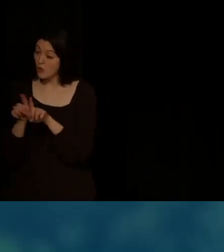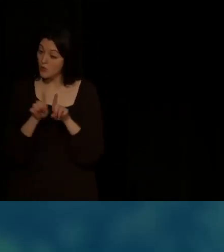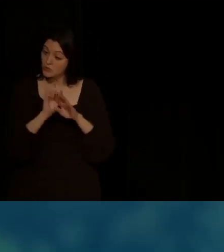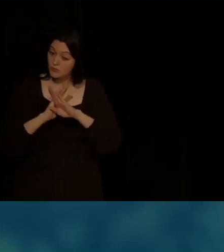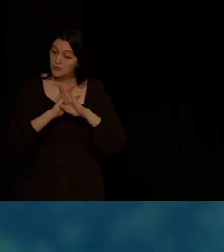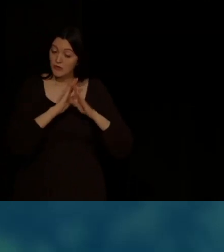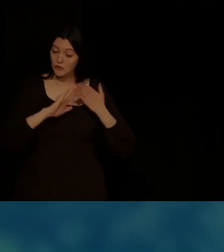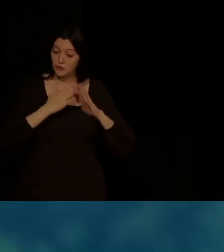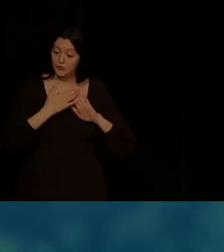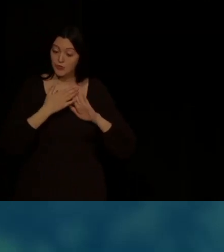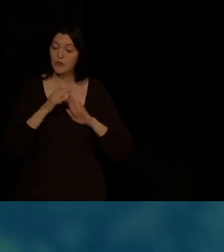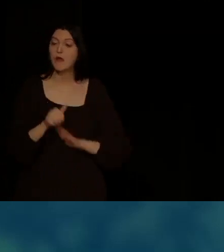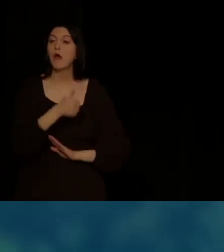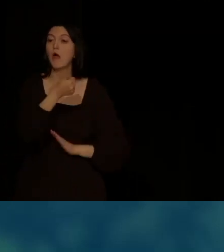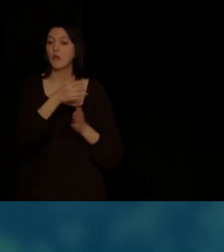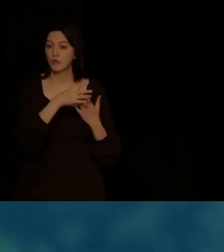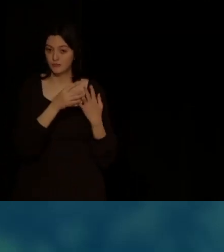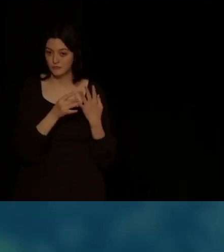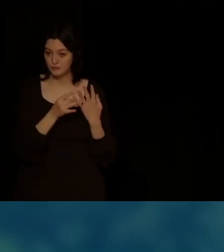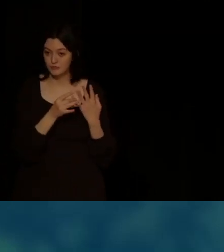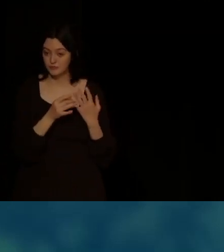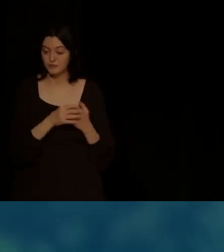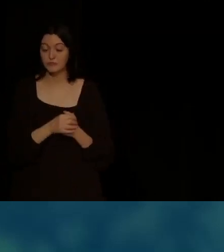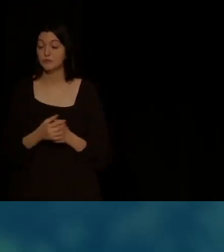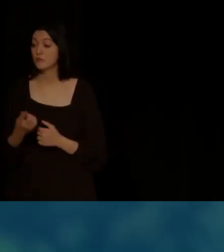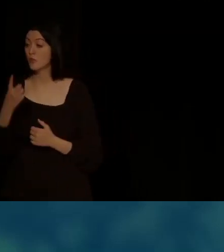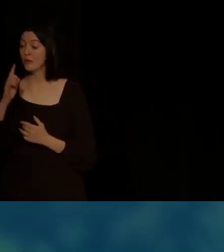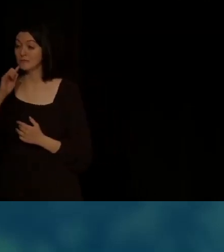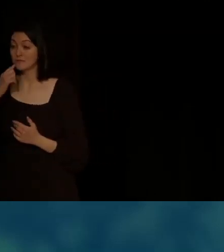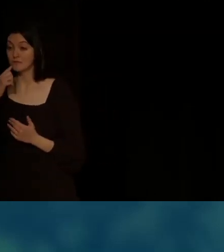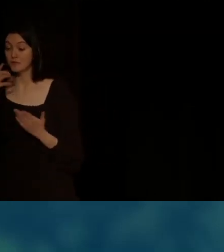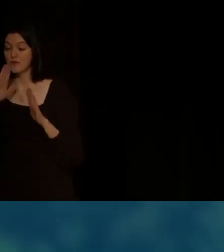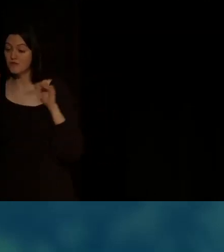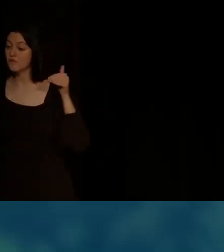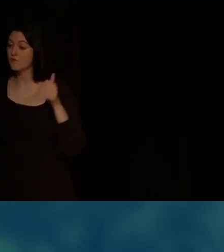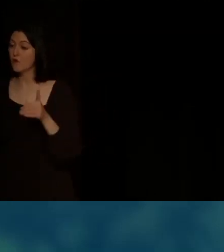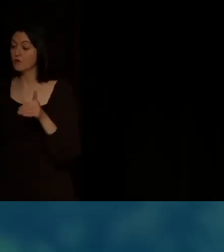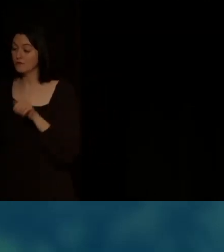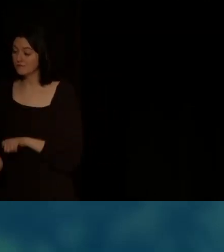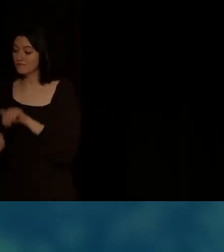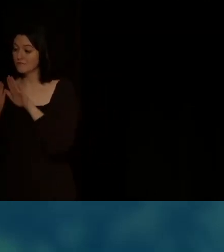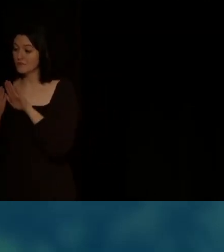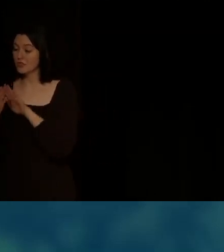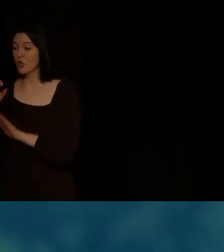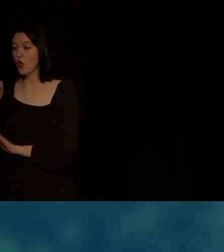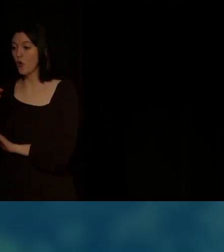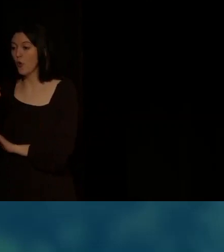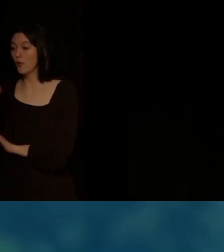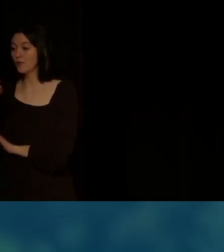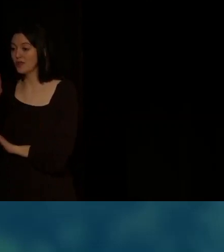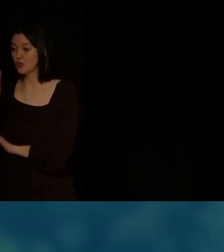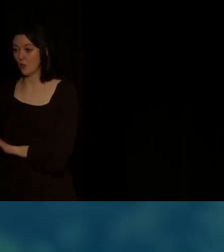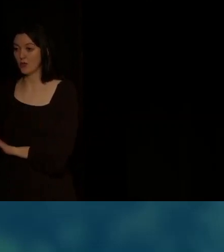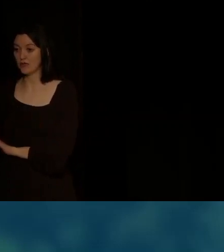our community in many other ways. One major way is by focusing on addressing the opioid epidemic. Under the leadership